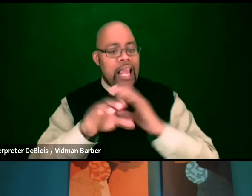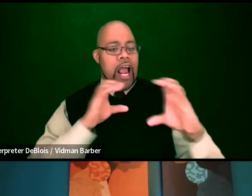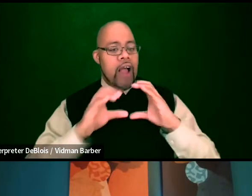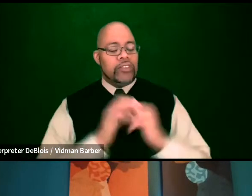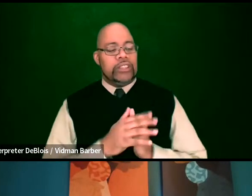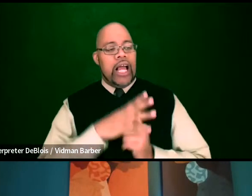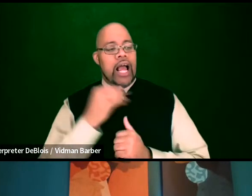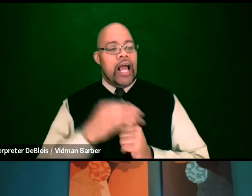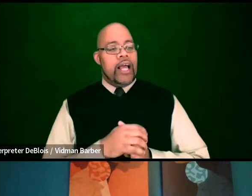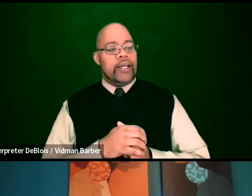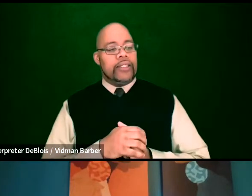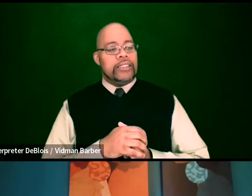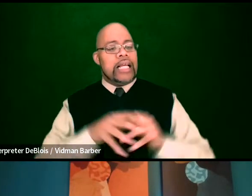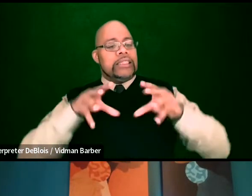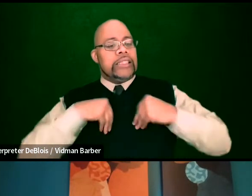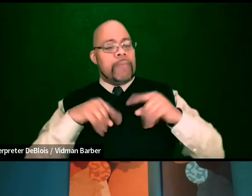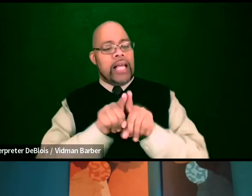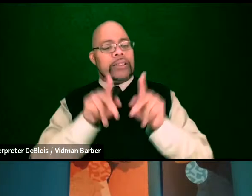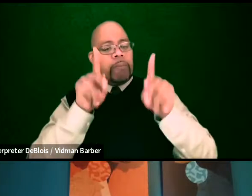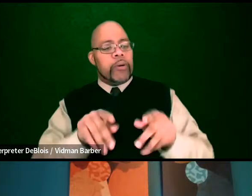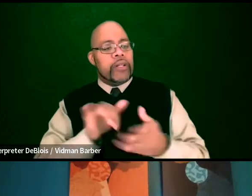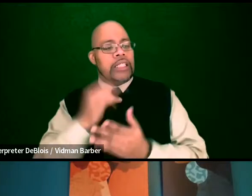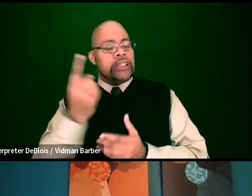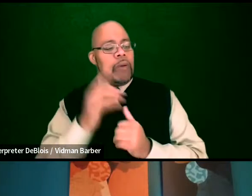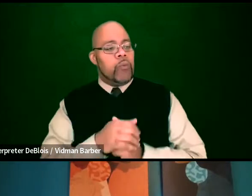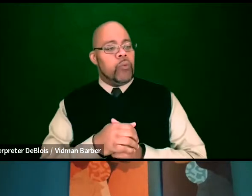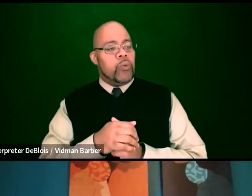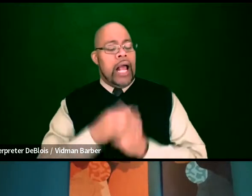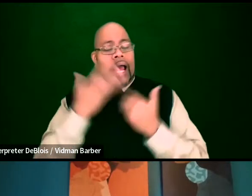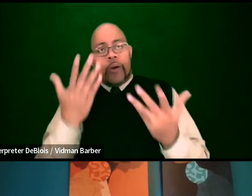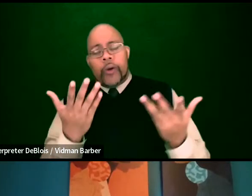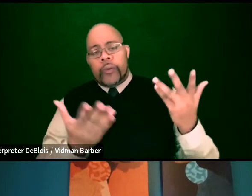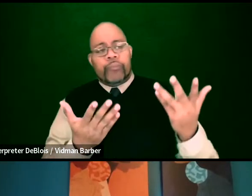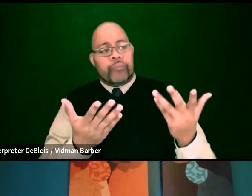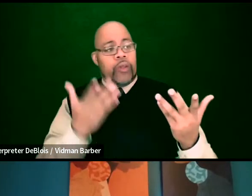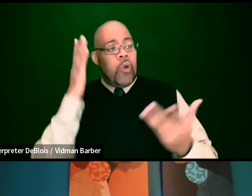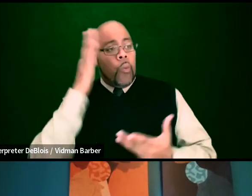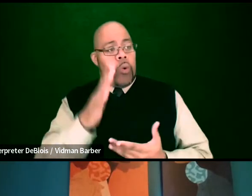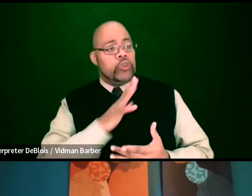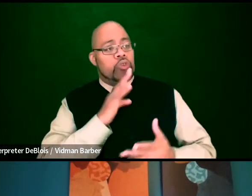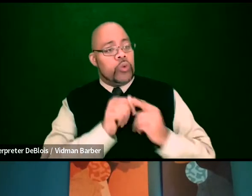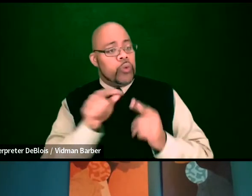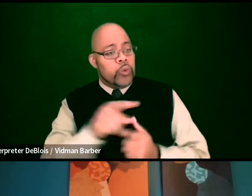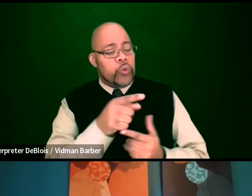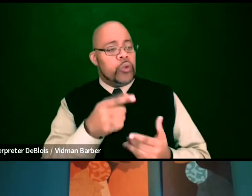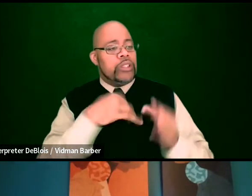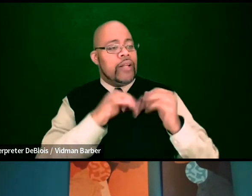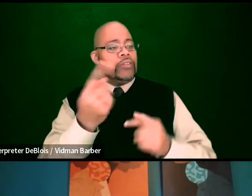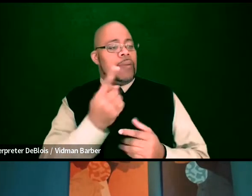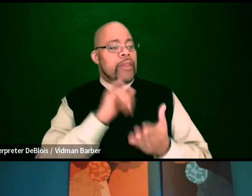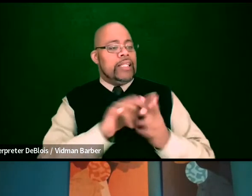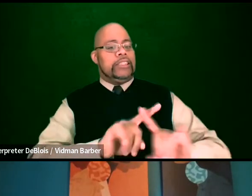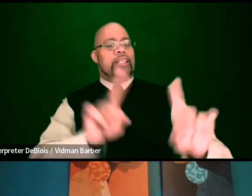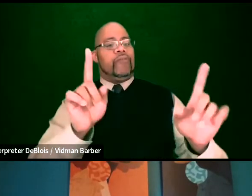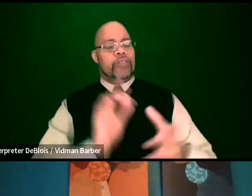and being accepted as a person that someone, I don't know, is going to talk to versus something